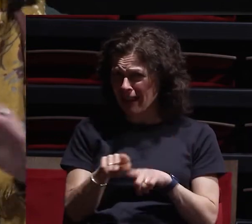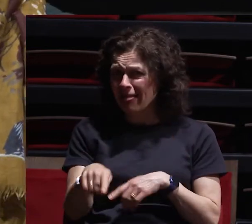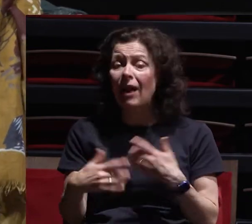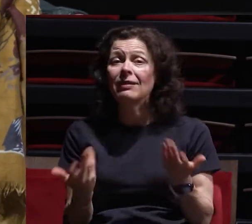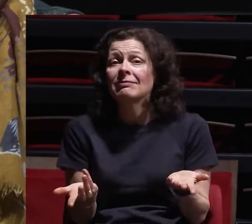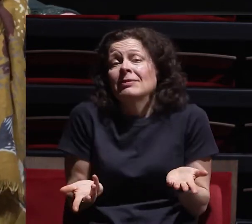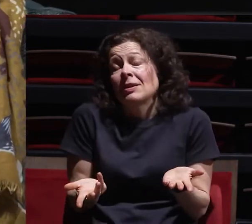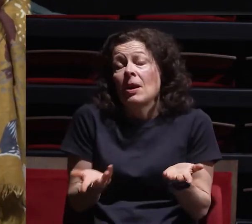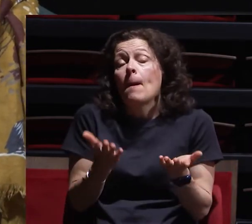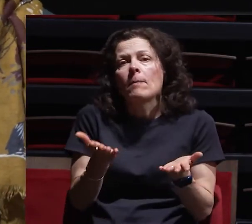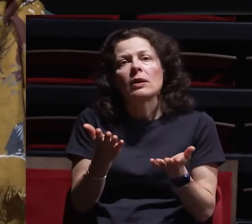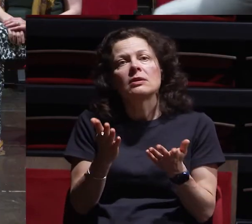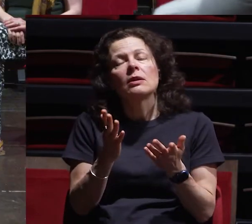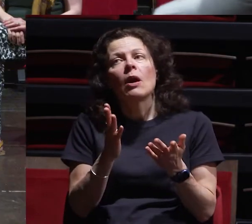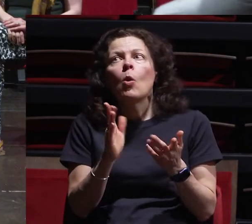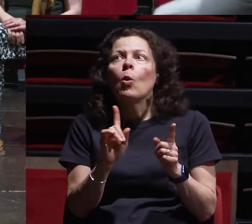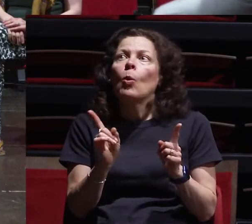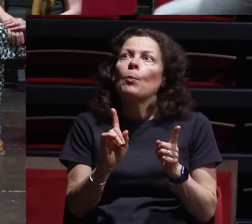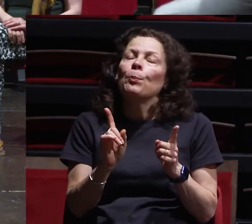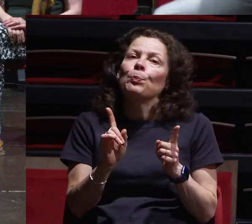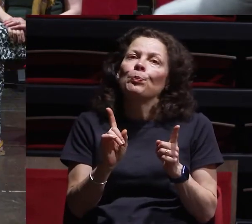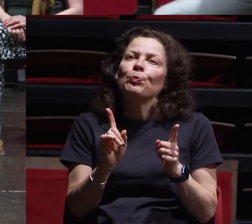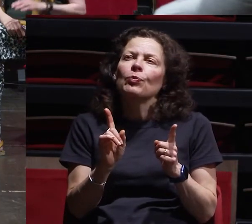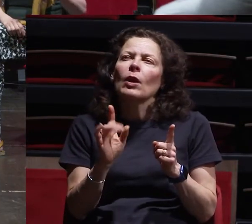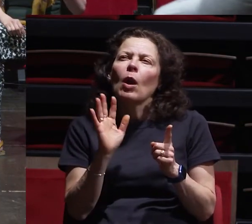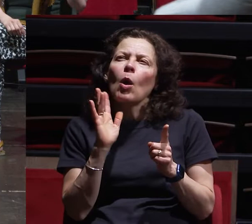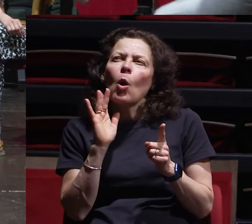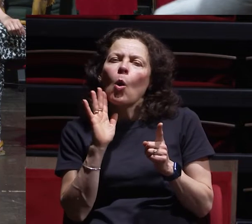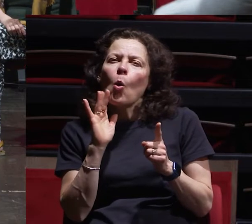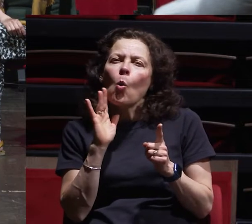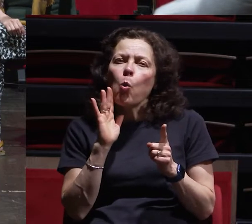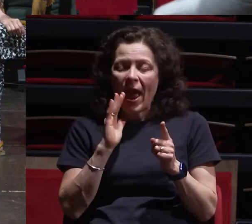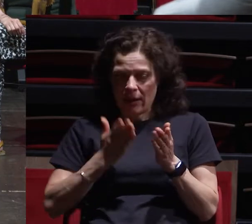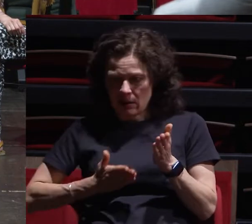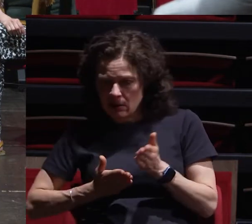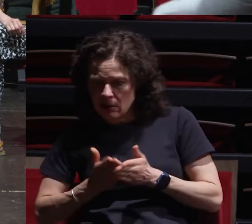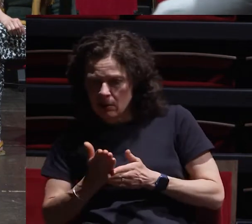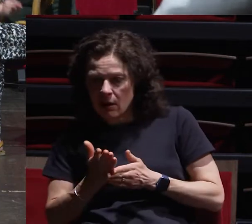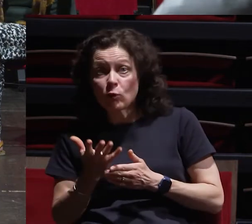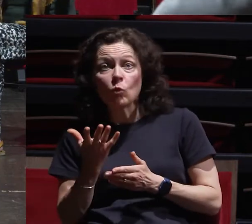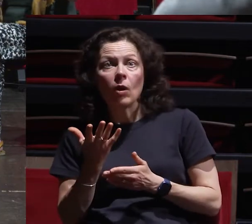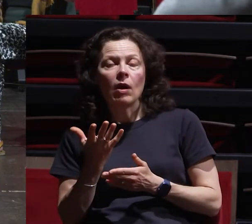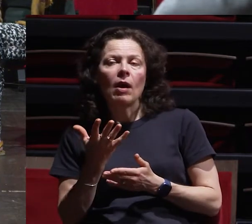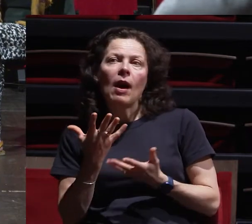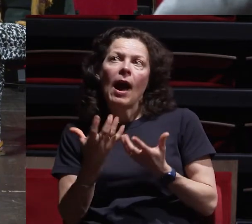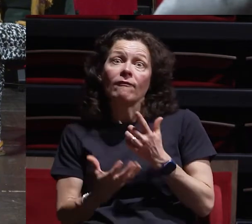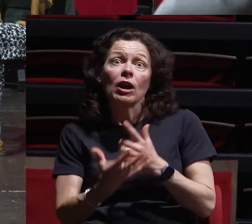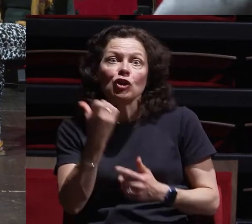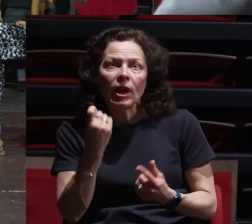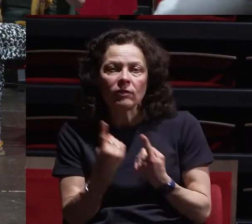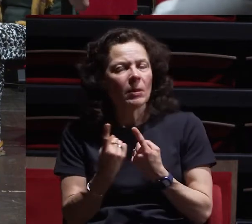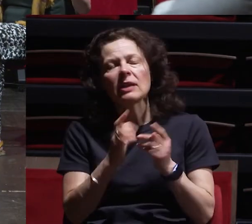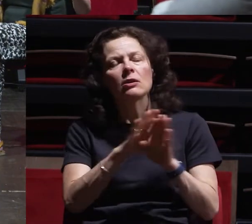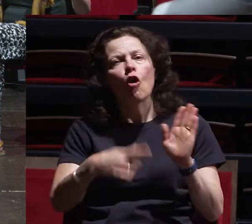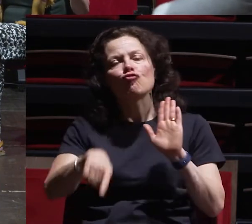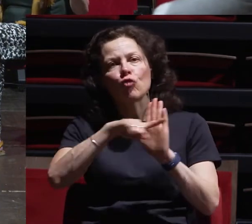it's nothing like that. So at what point have you earned certain things? So,